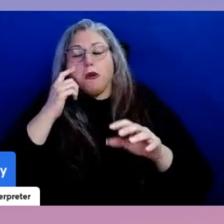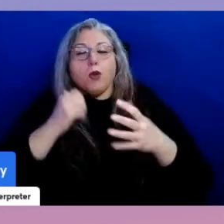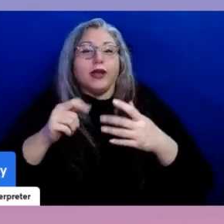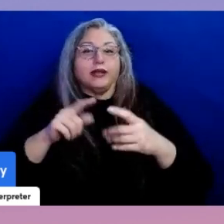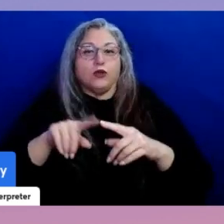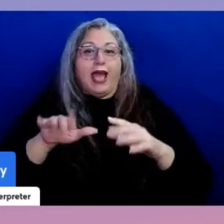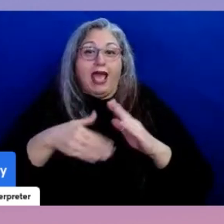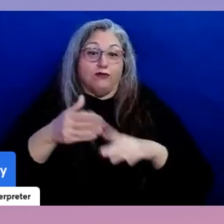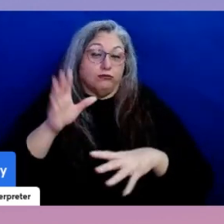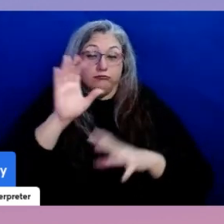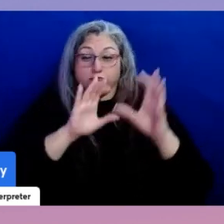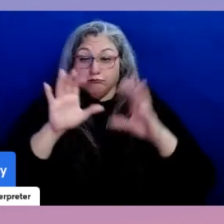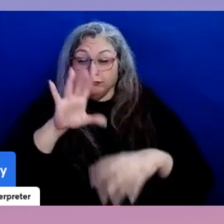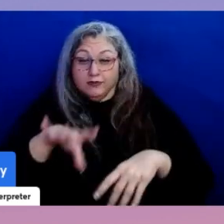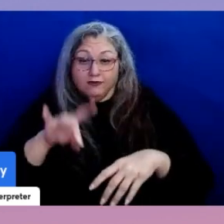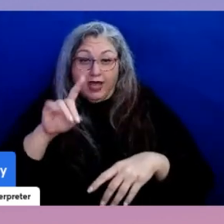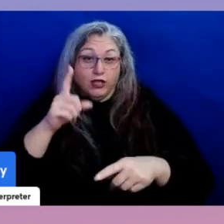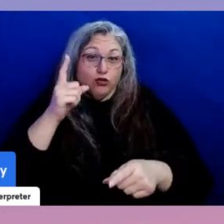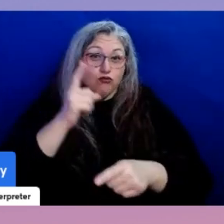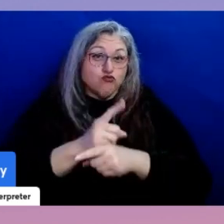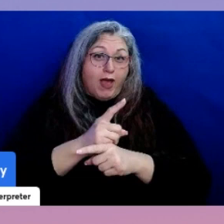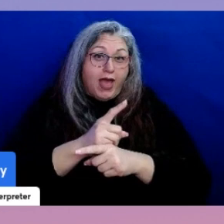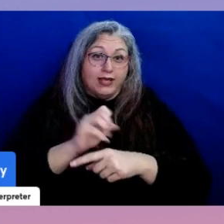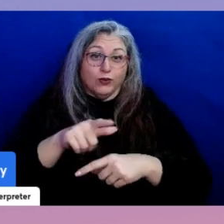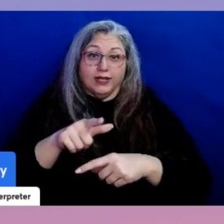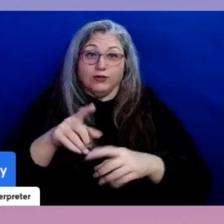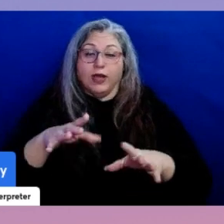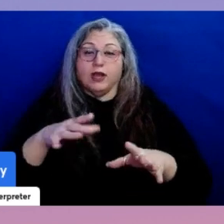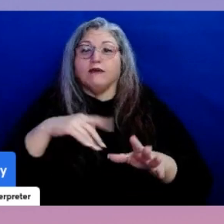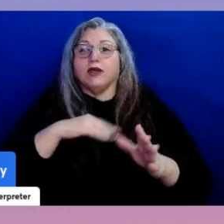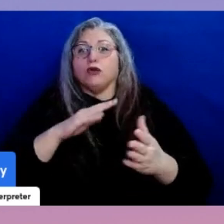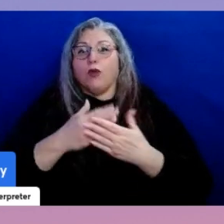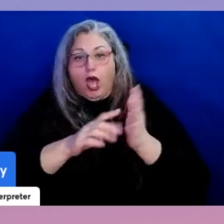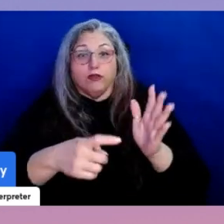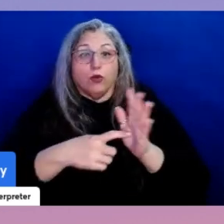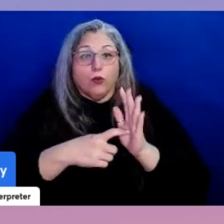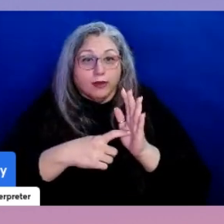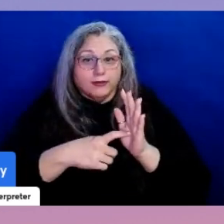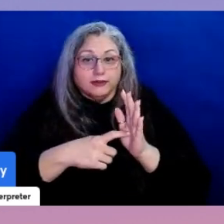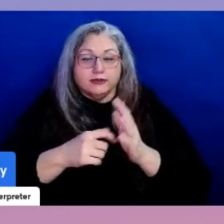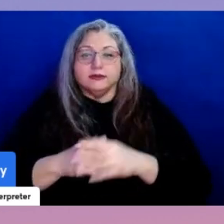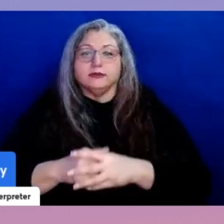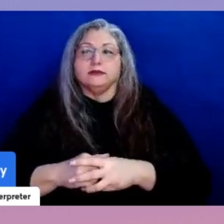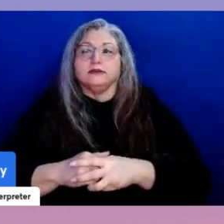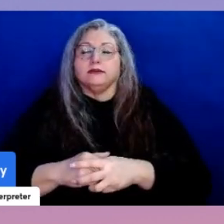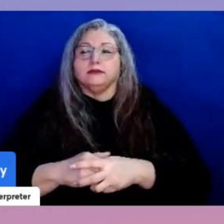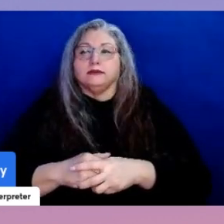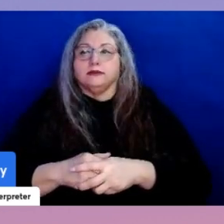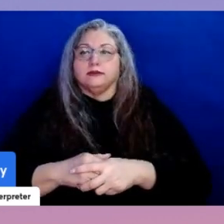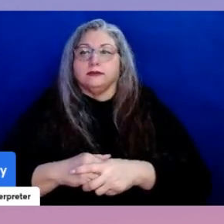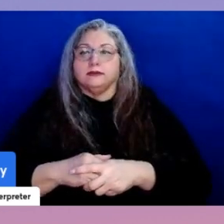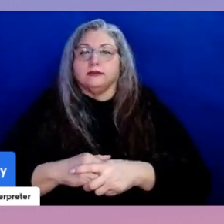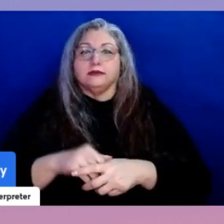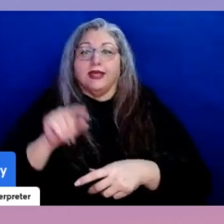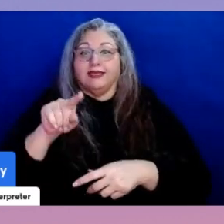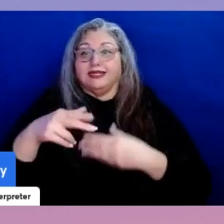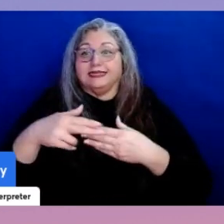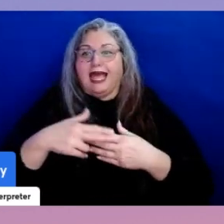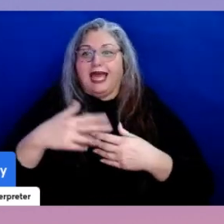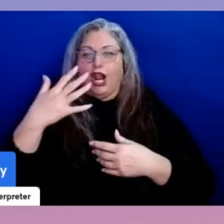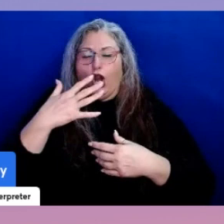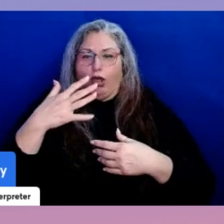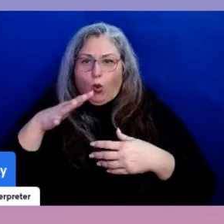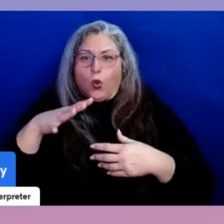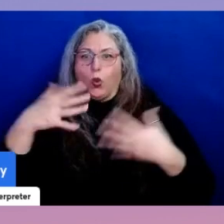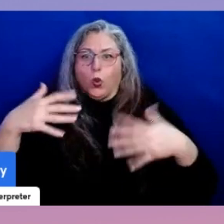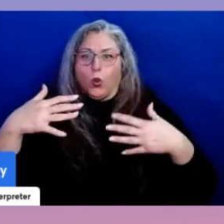SQL architecture, we finally arrived at an architecture that satisfies all the requirements. This slide looks pretty complicated, so let's